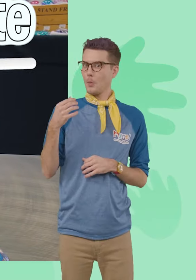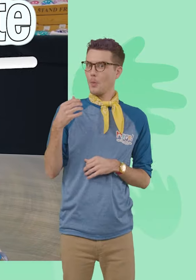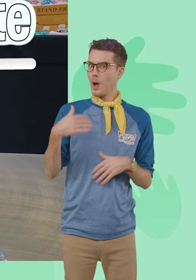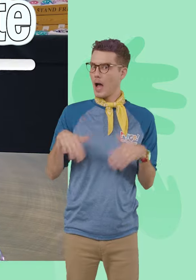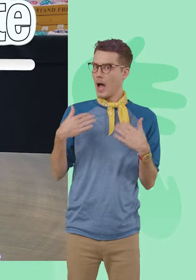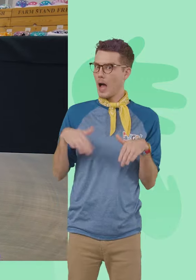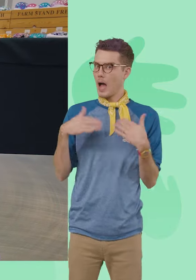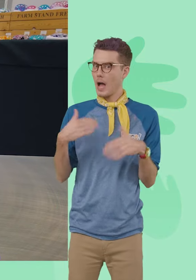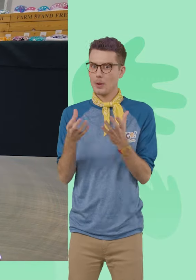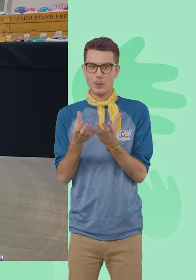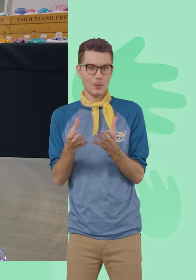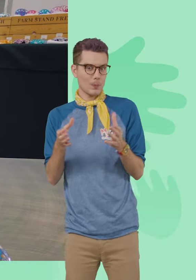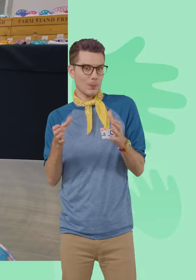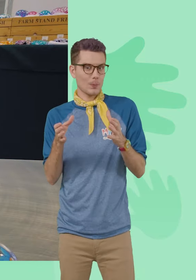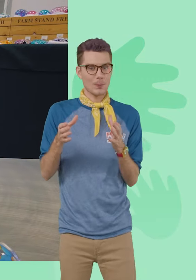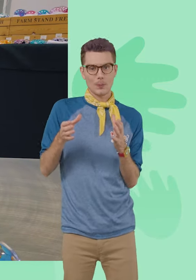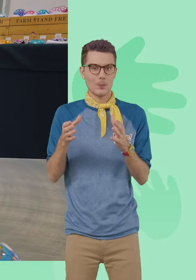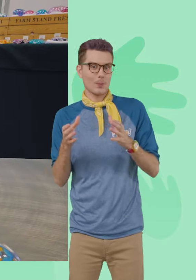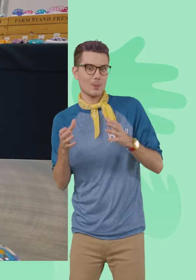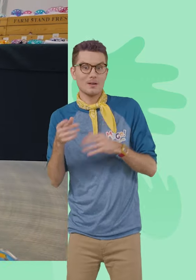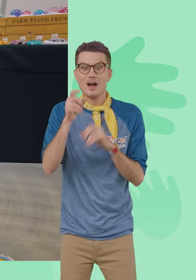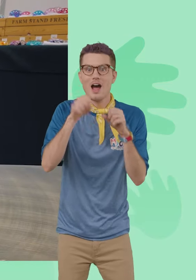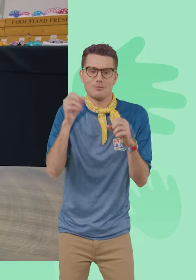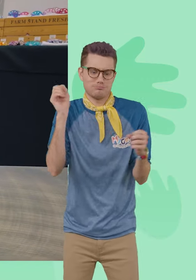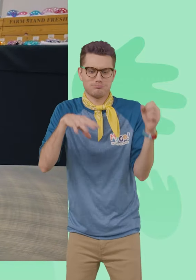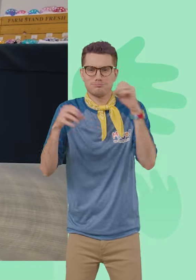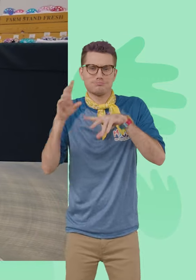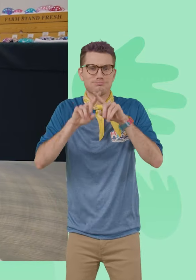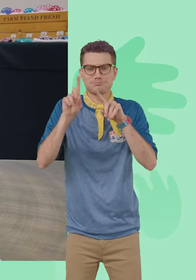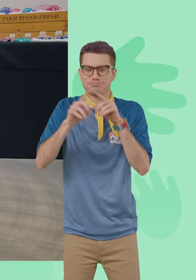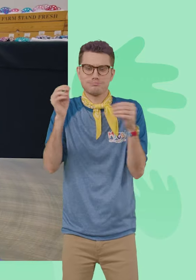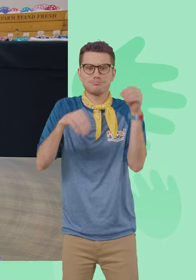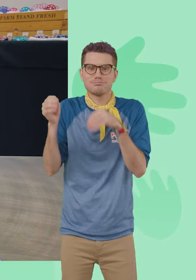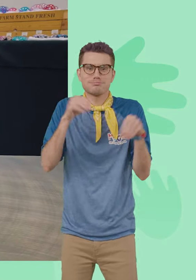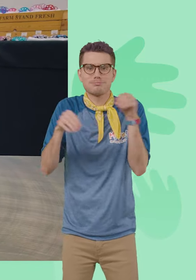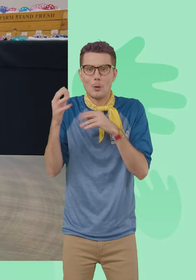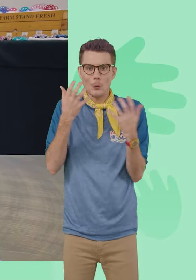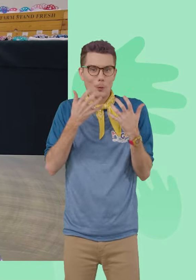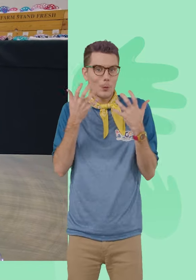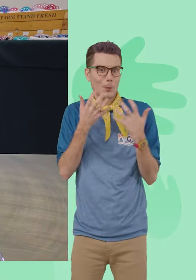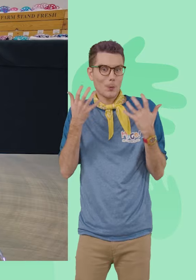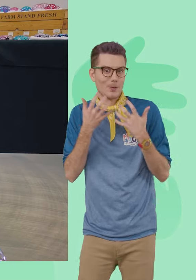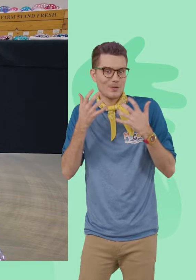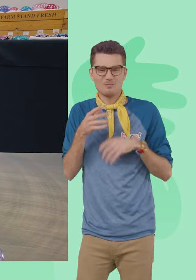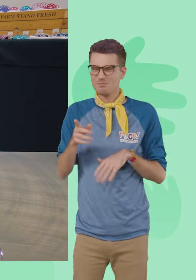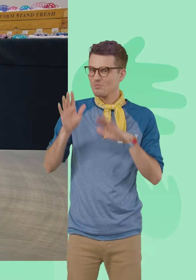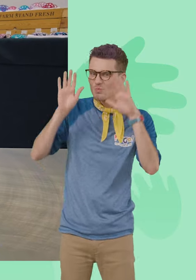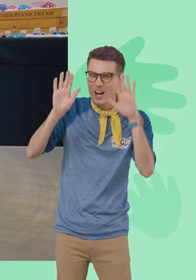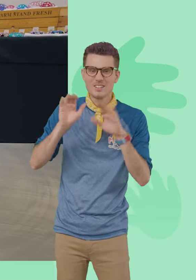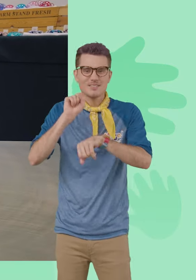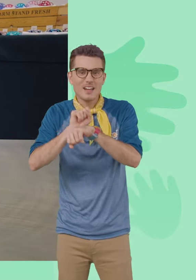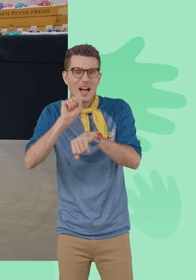bowl. Wow, you could put so many goodies in there. Whoa, they do such great